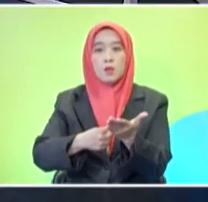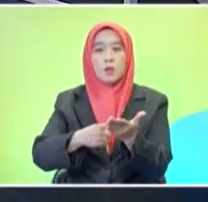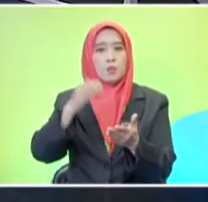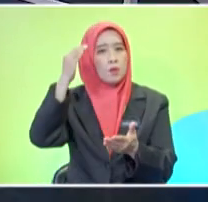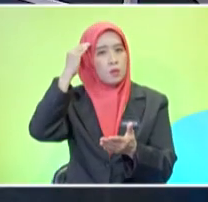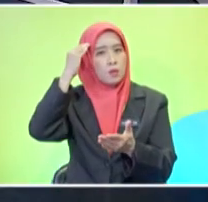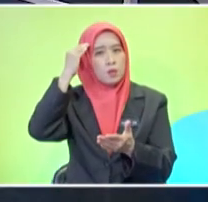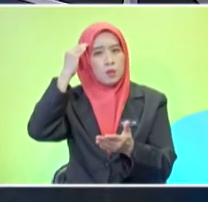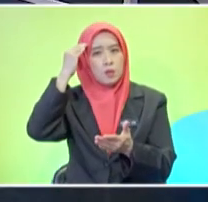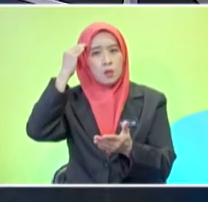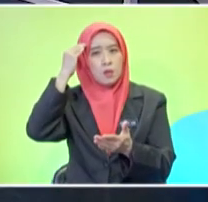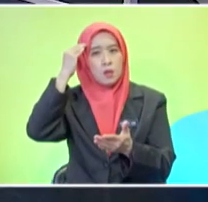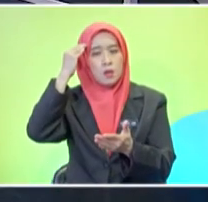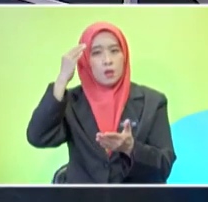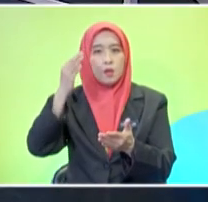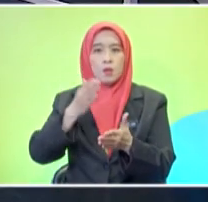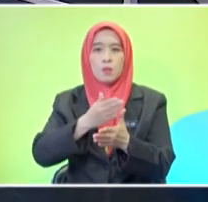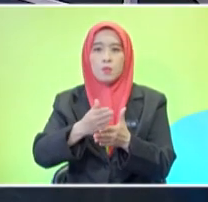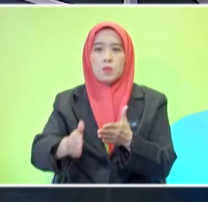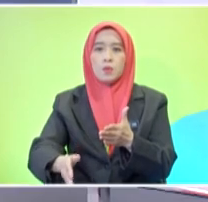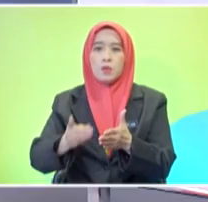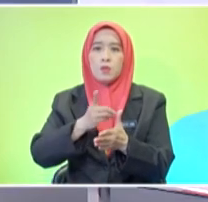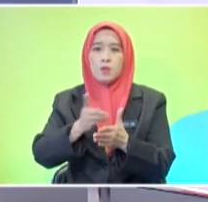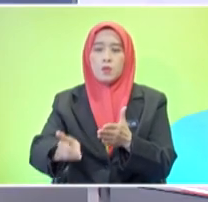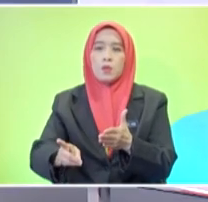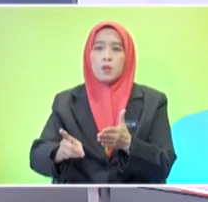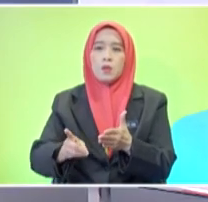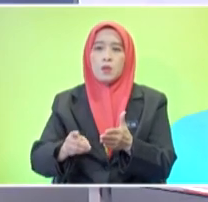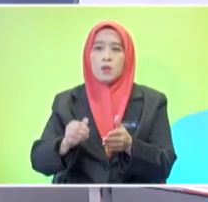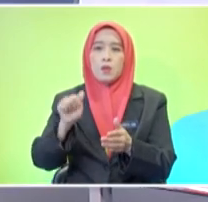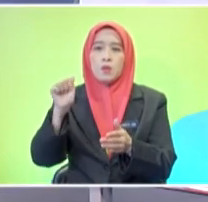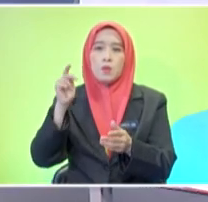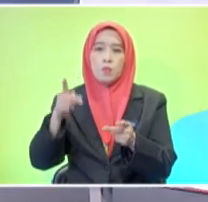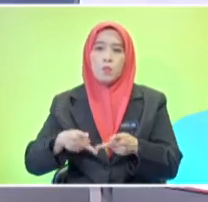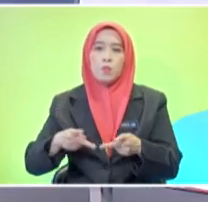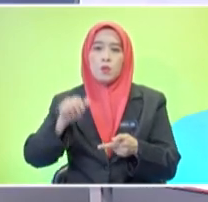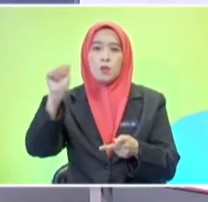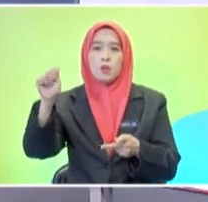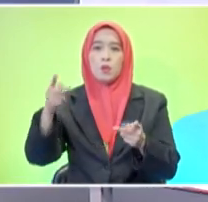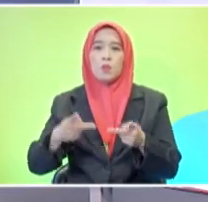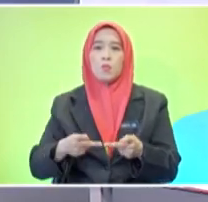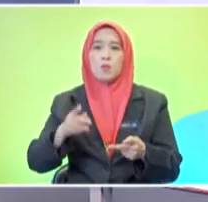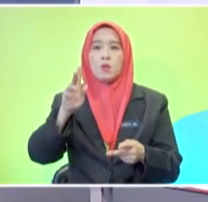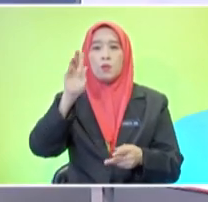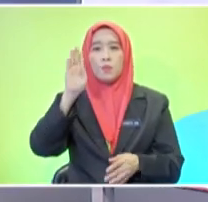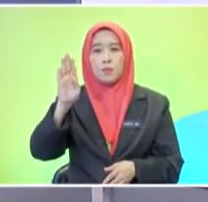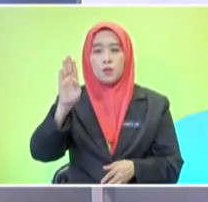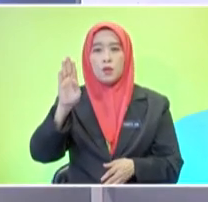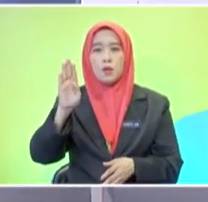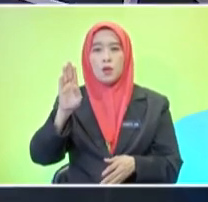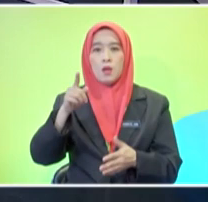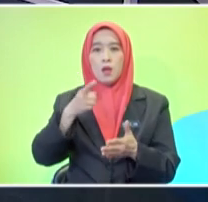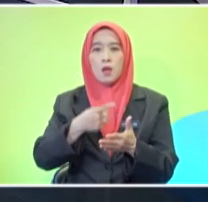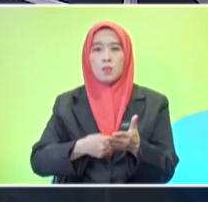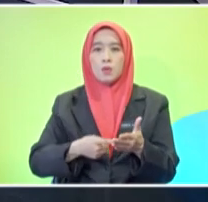between these 2 plants from pot A from pot B? The difference from what I can see, they're